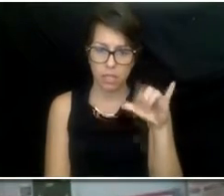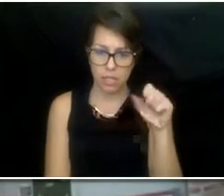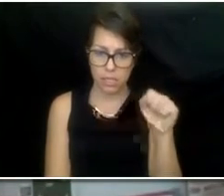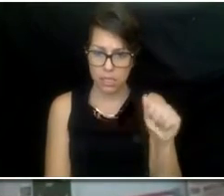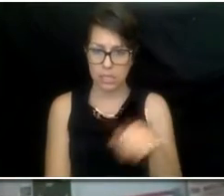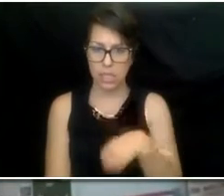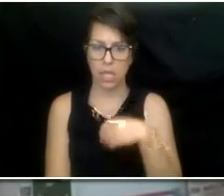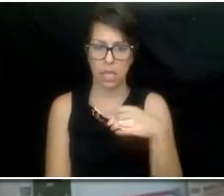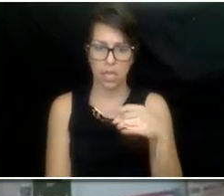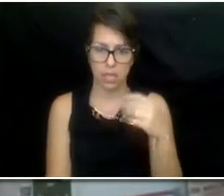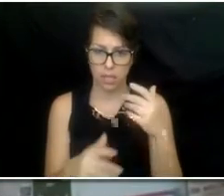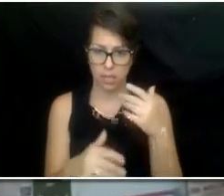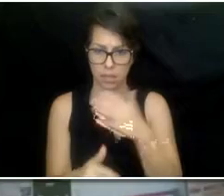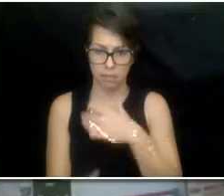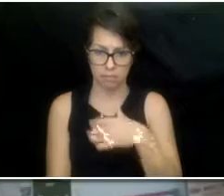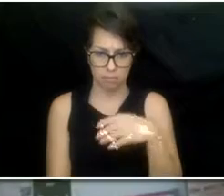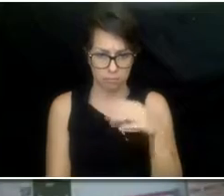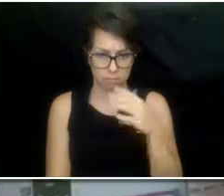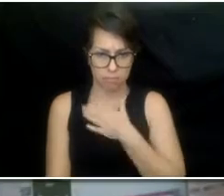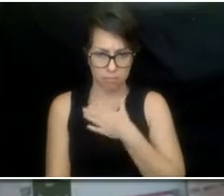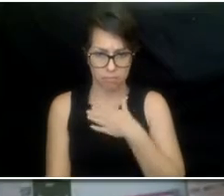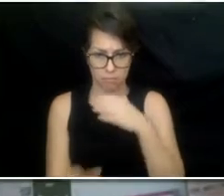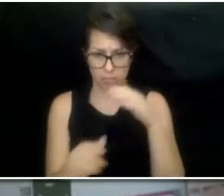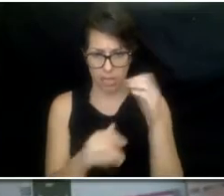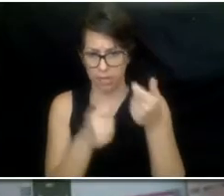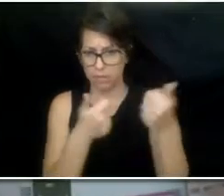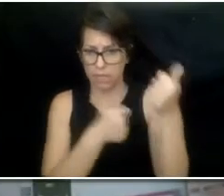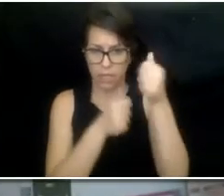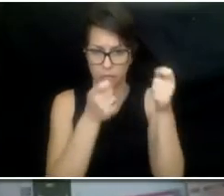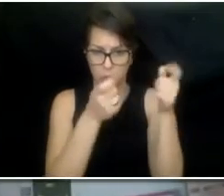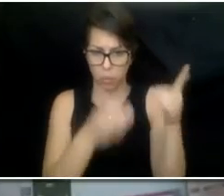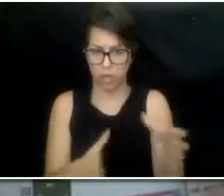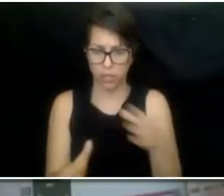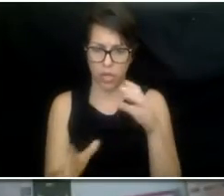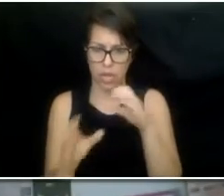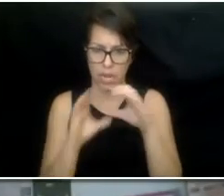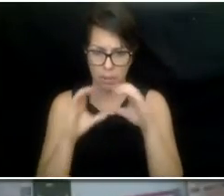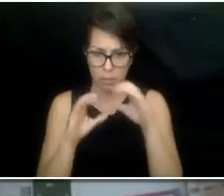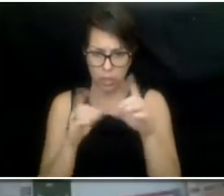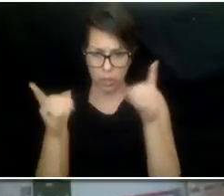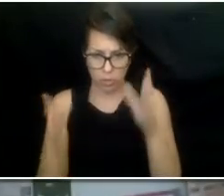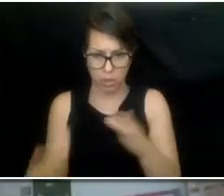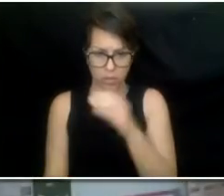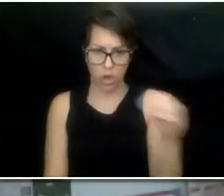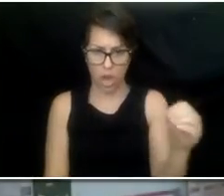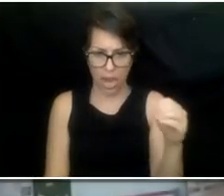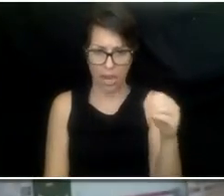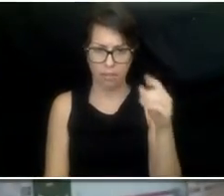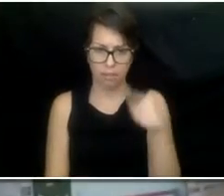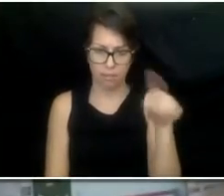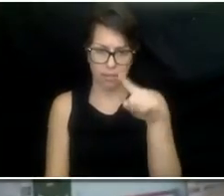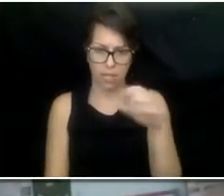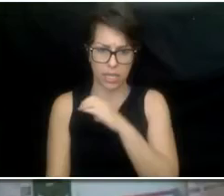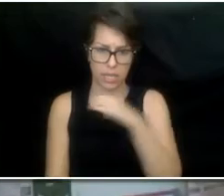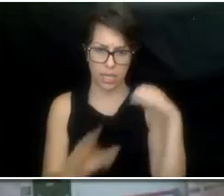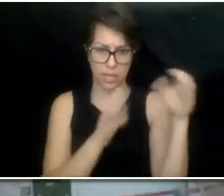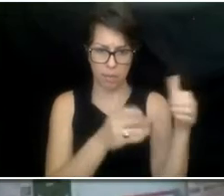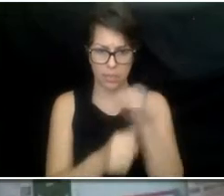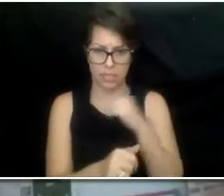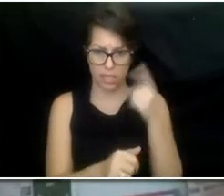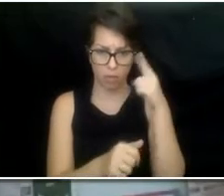pppo financial analyst Elizabeth Arts the commun from Community engagement and